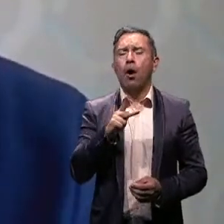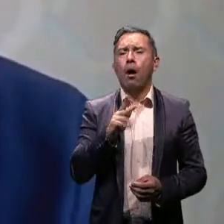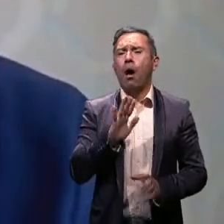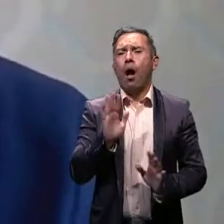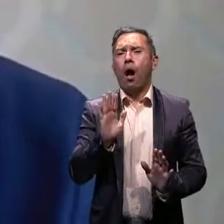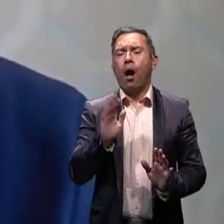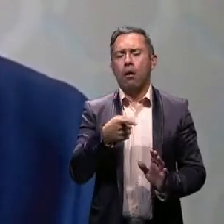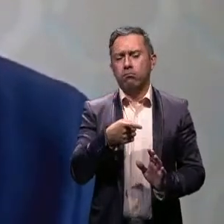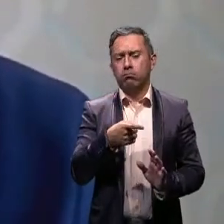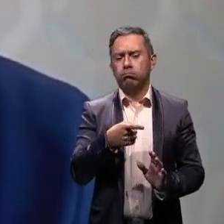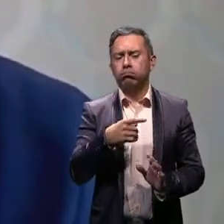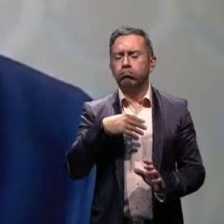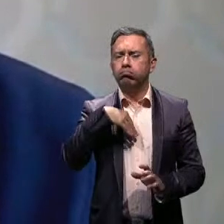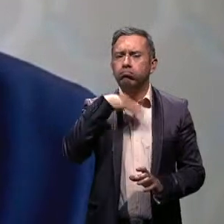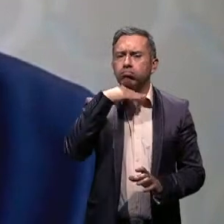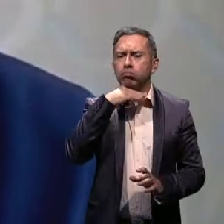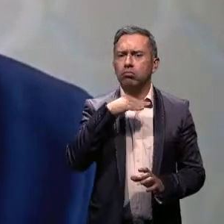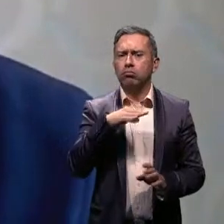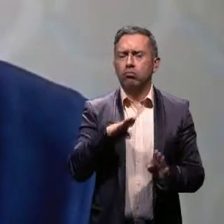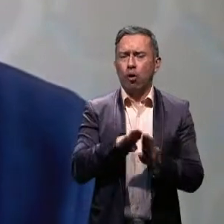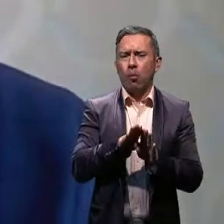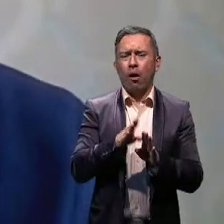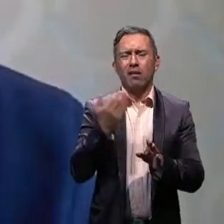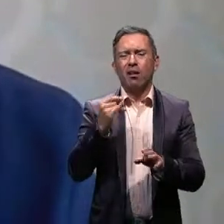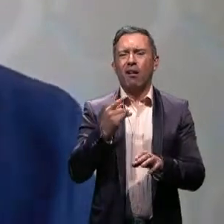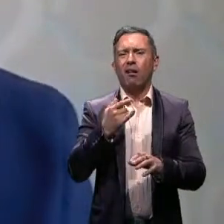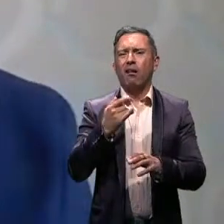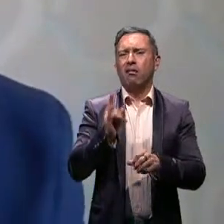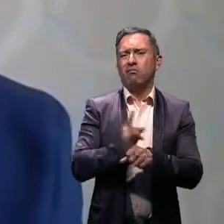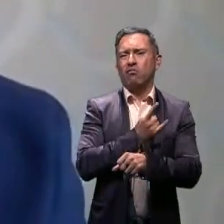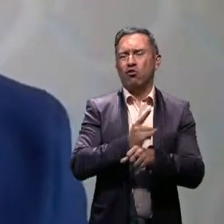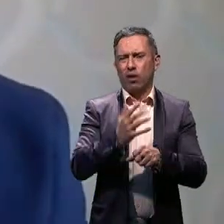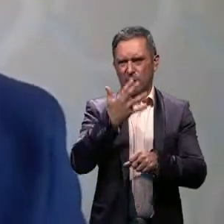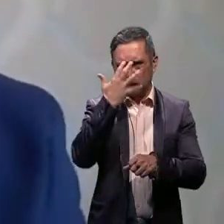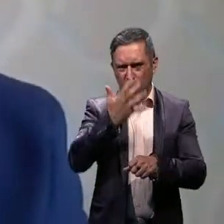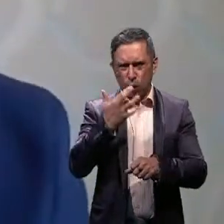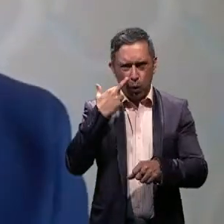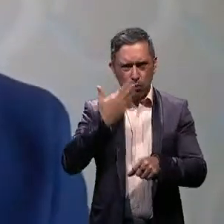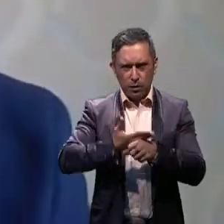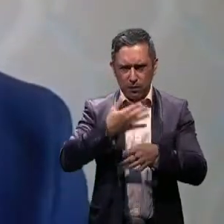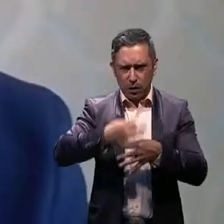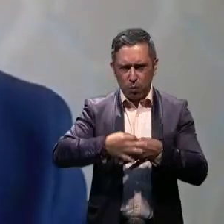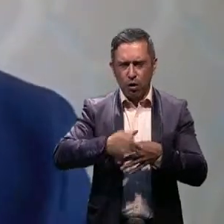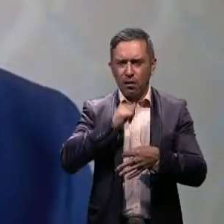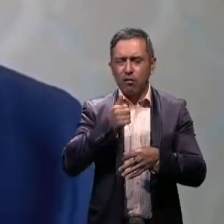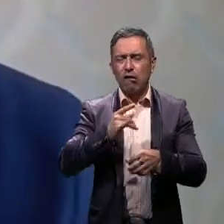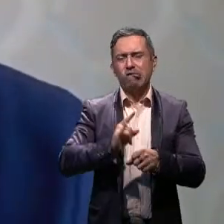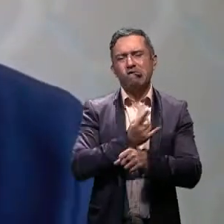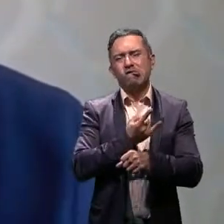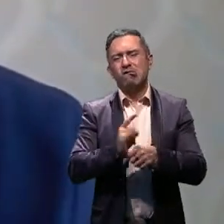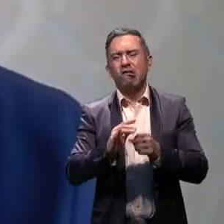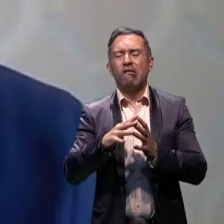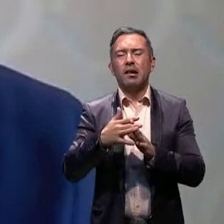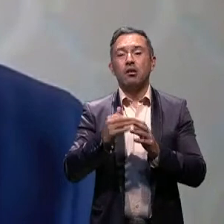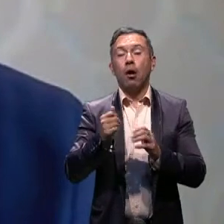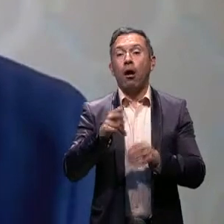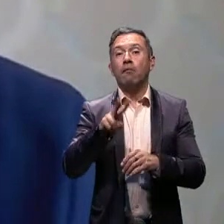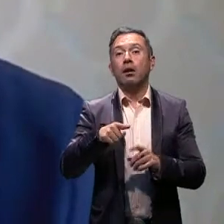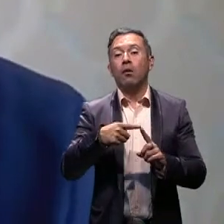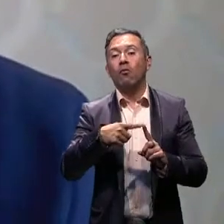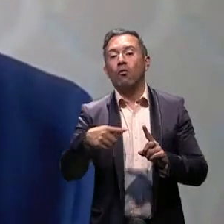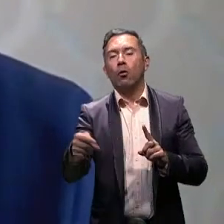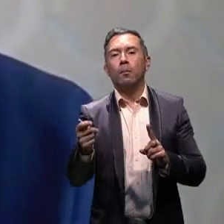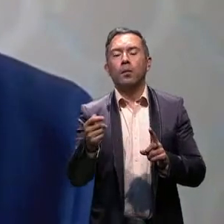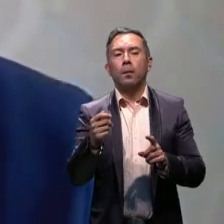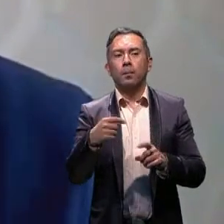they had truthfully an irresponsible character, and in the long run,